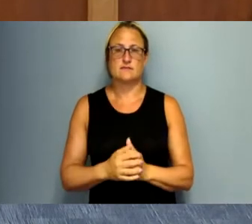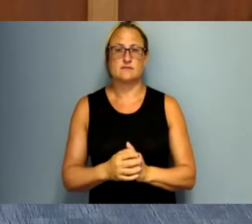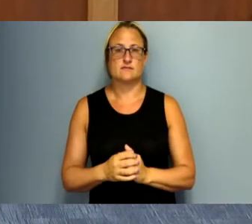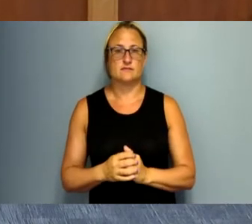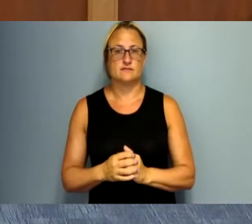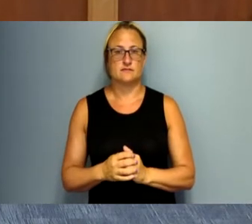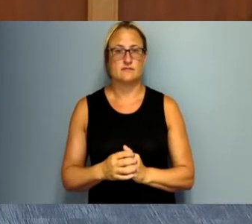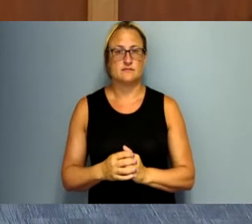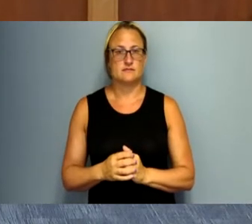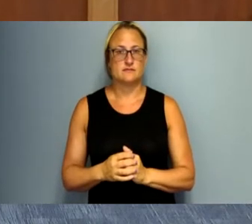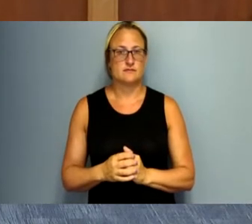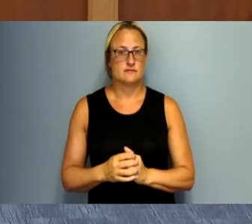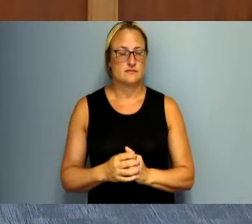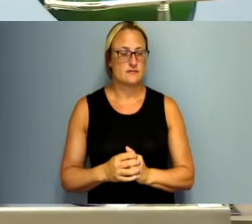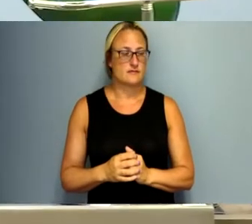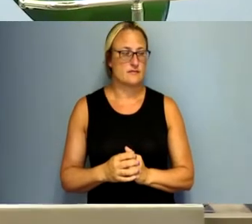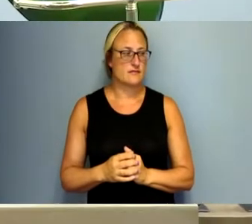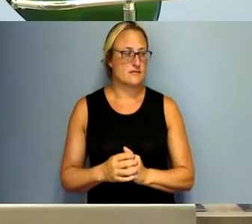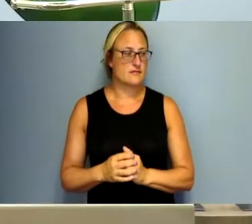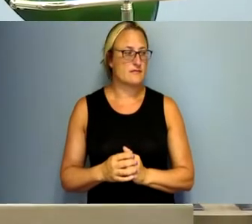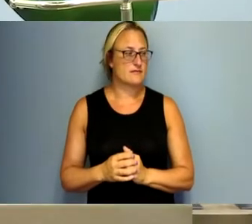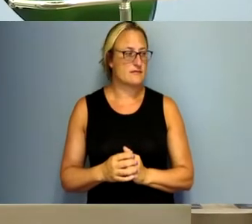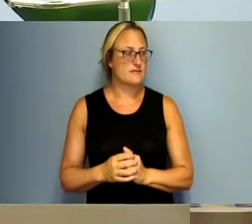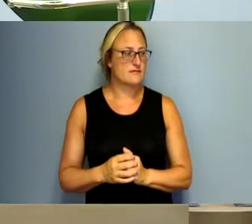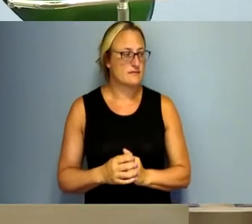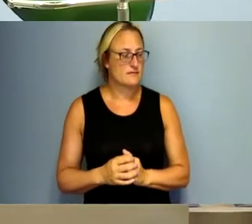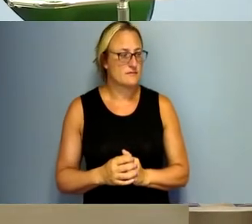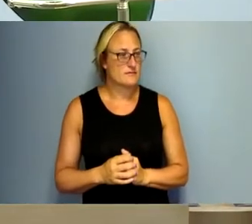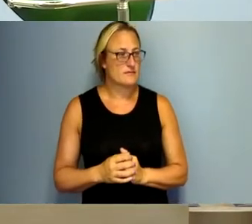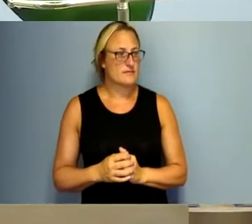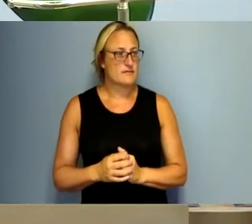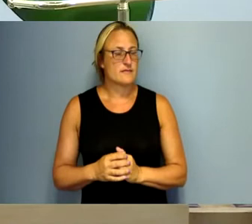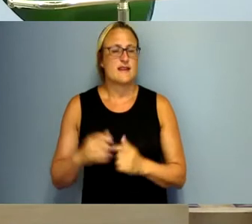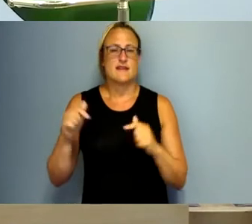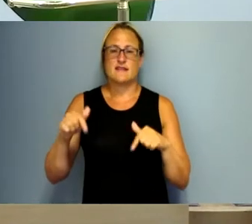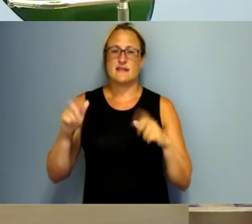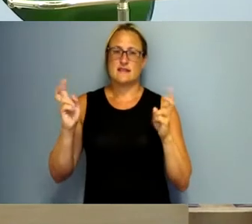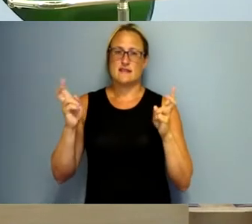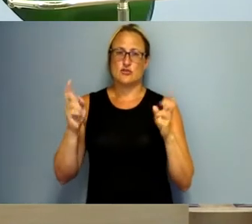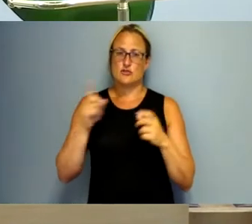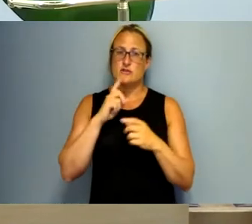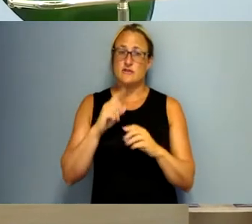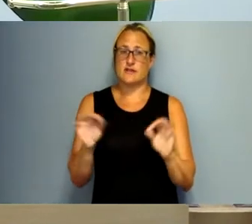Because I really think this is an important issue that we're talking about.